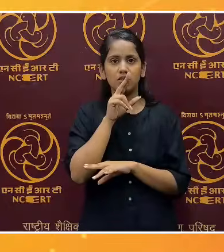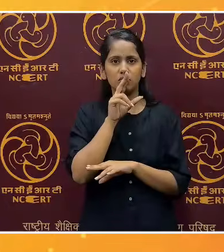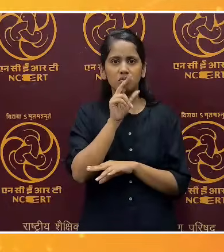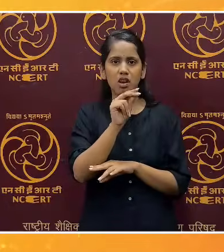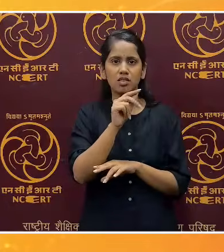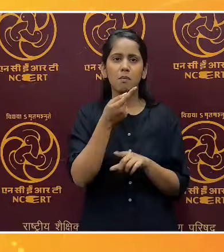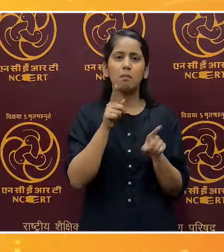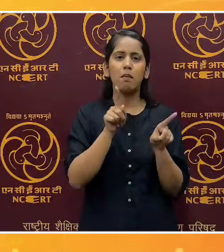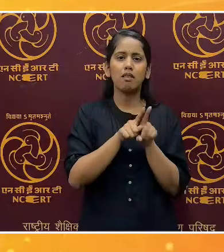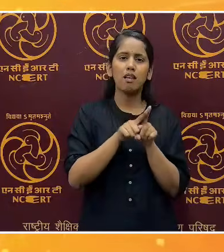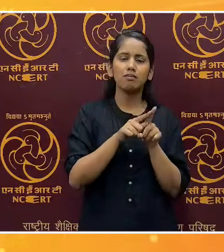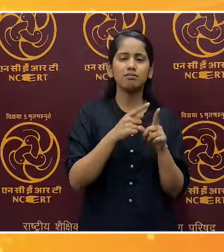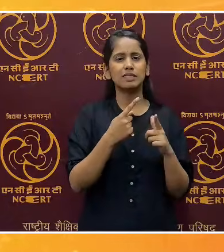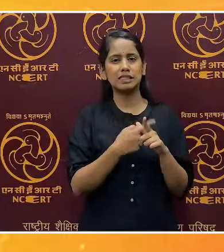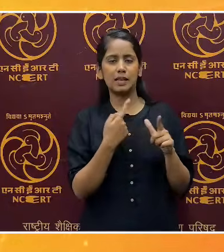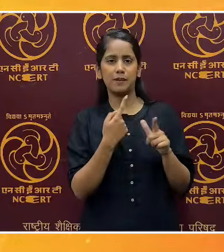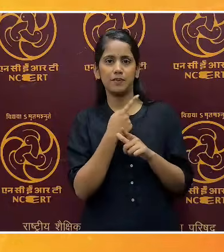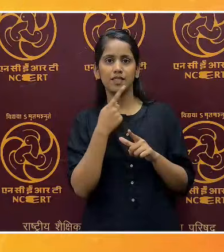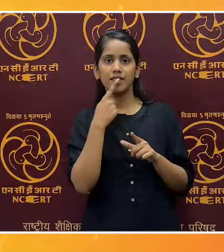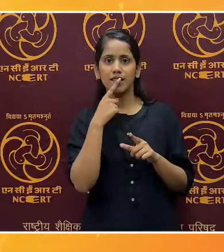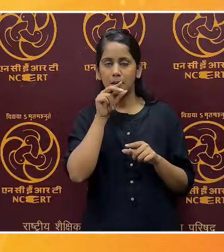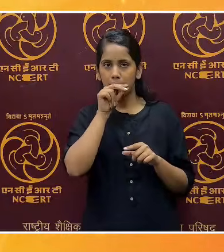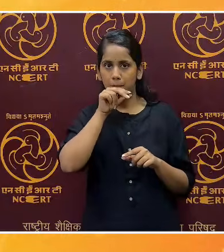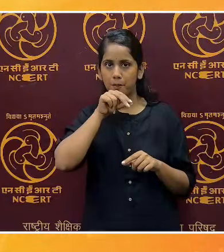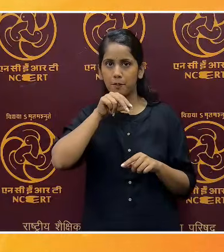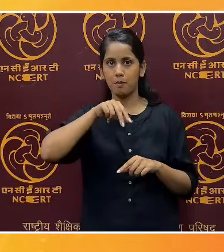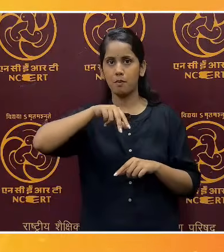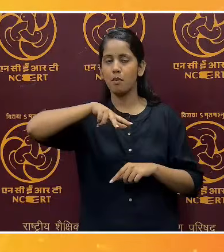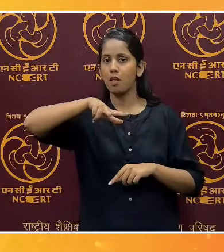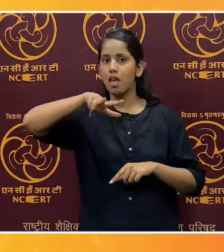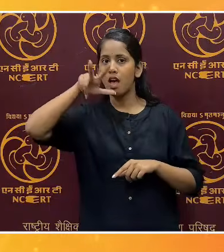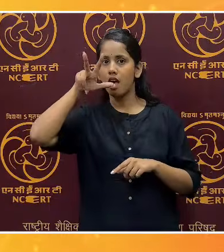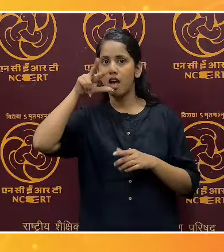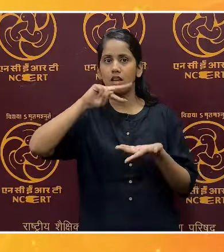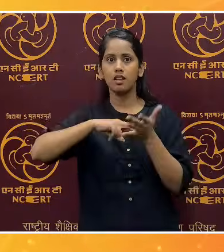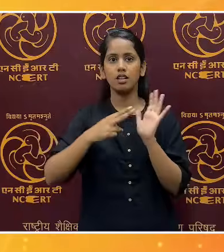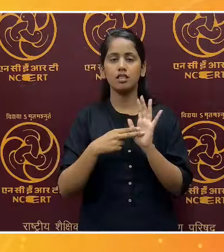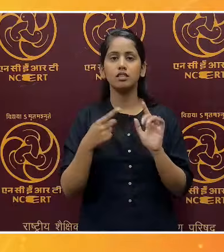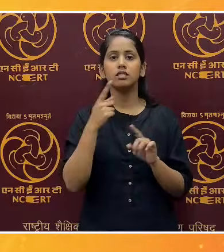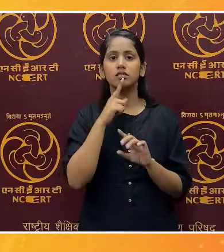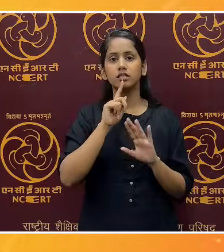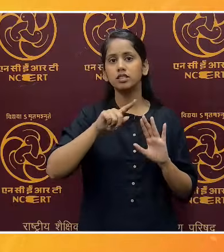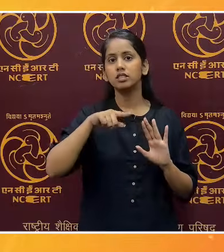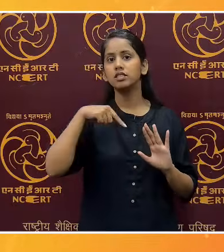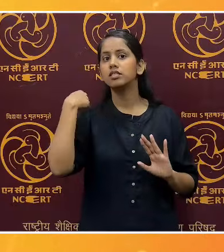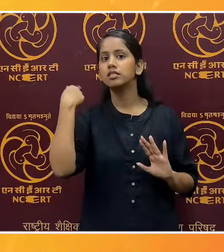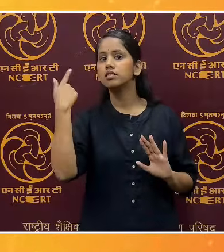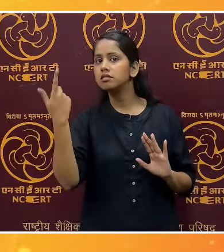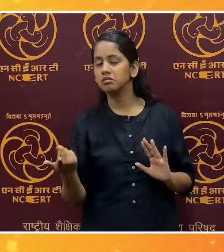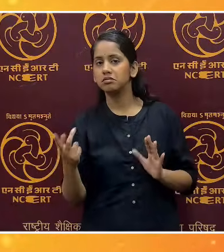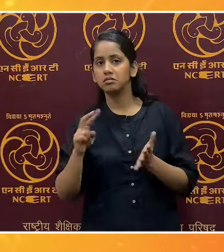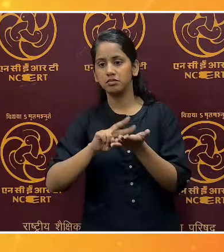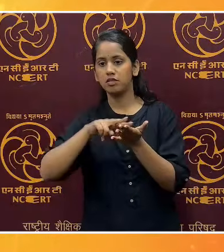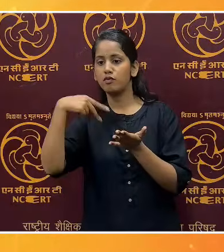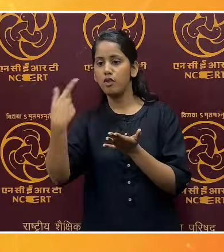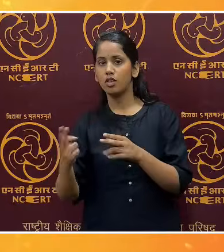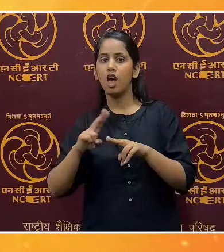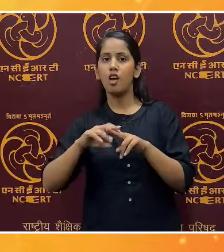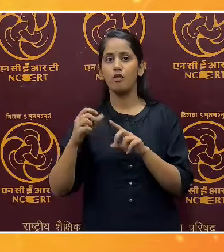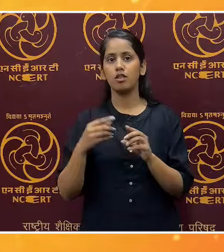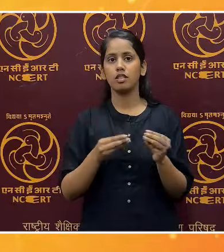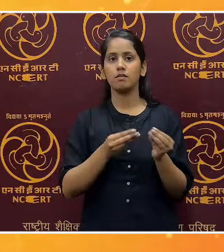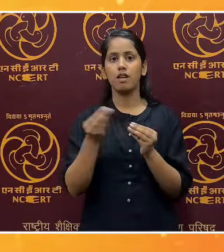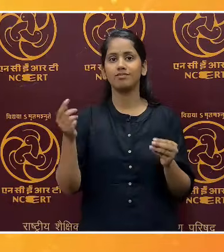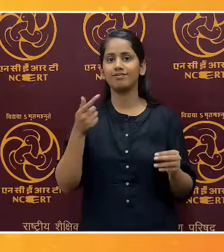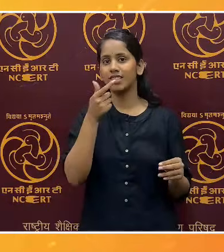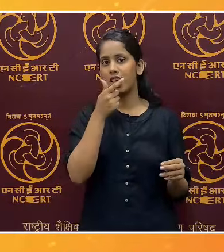a croak. He opened his beak in his foolish pride, and down fell the morsel the fox had eyed. "Ha